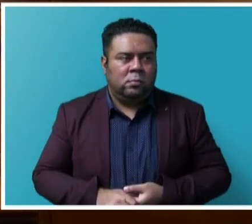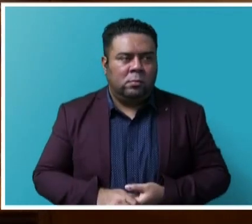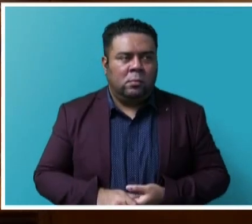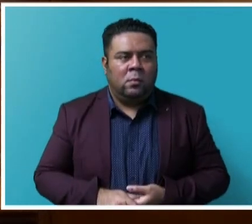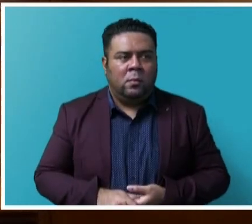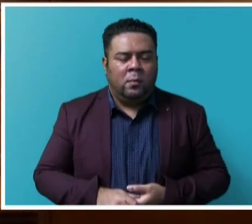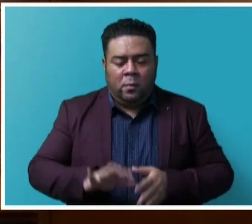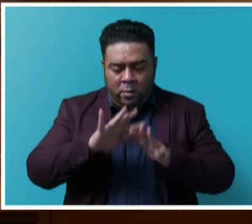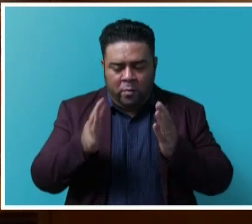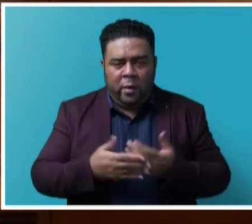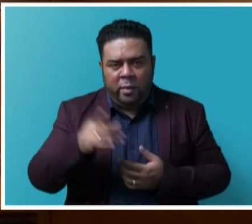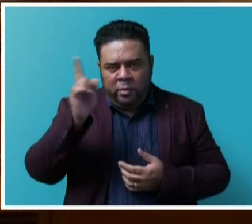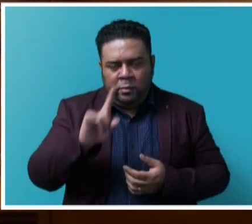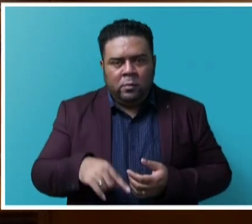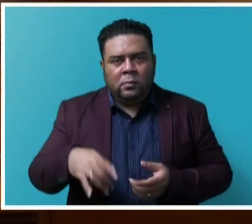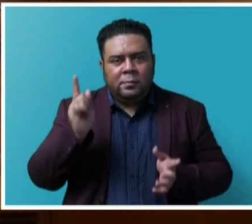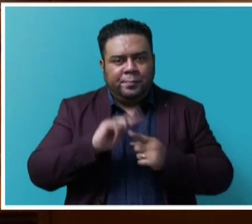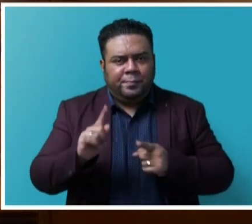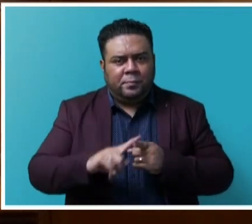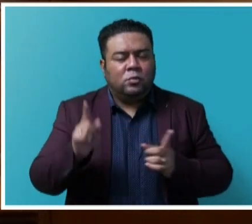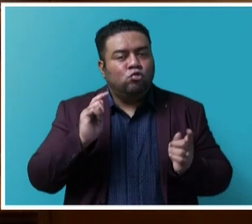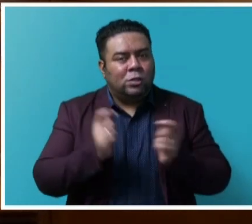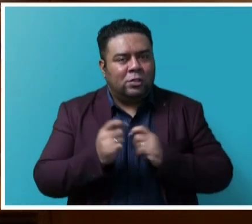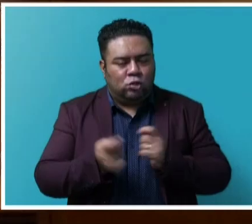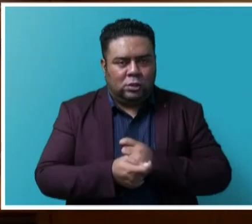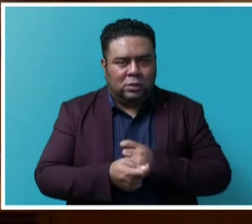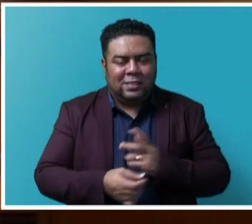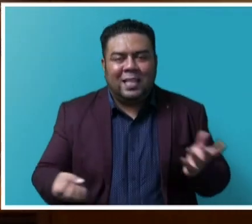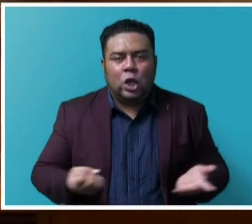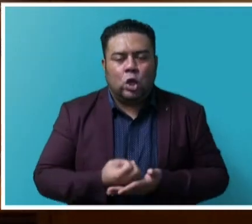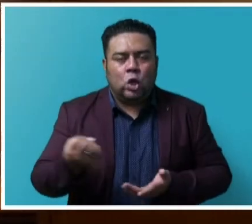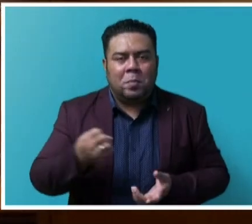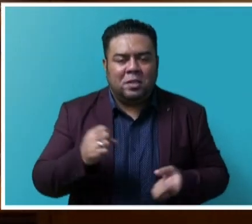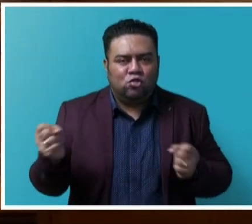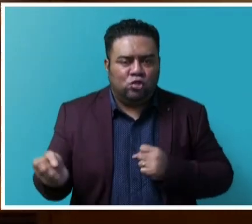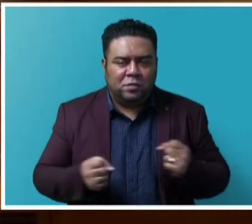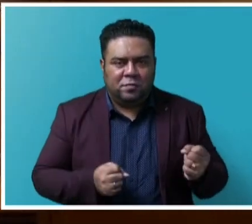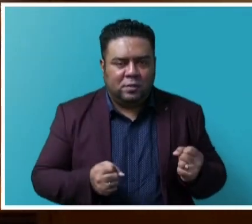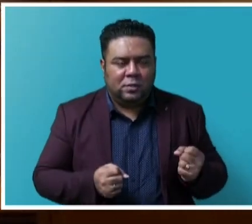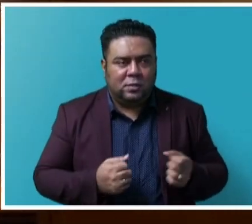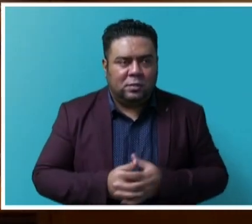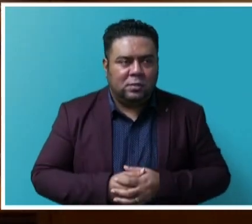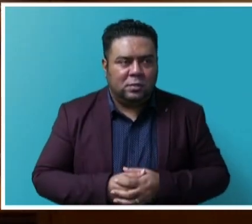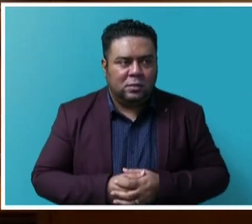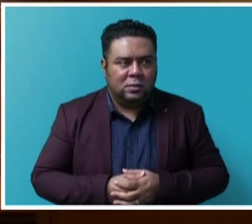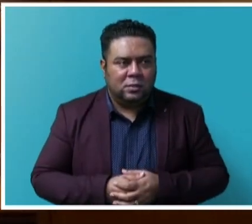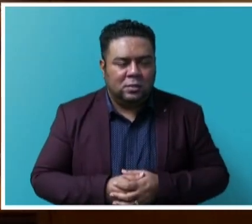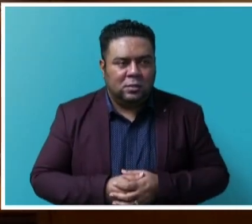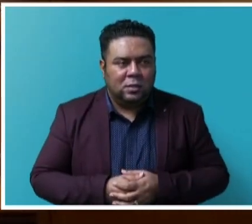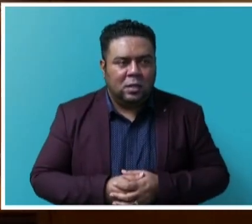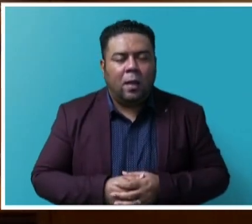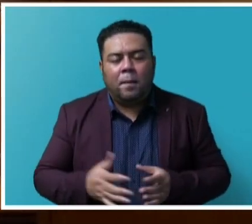The world today faces rapid changes, economic shifts, and existential threats